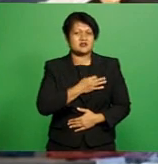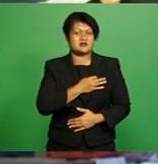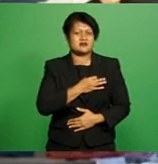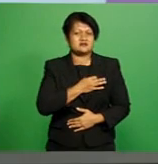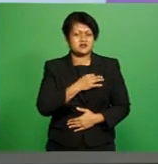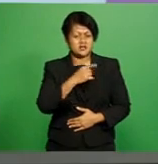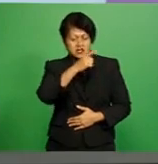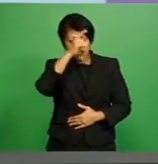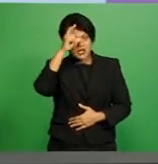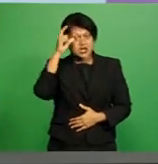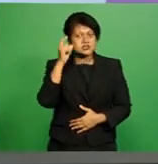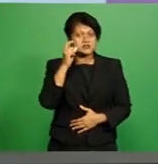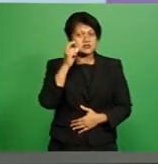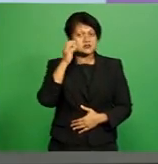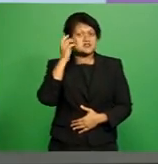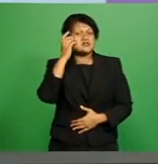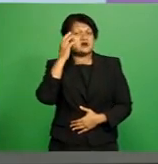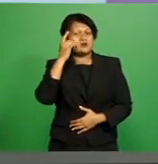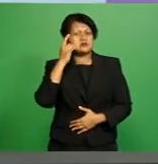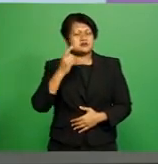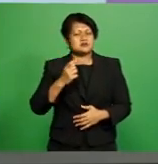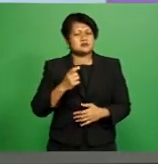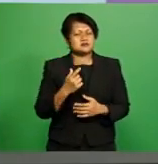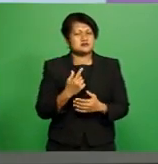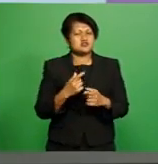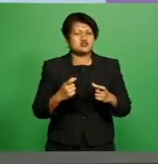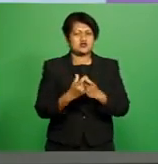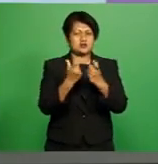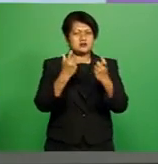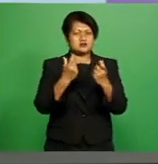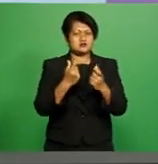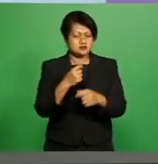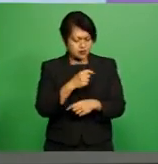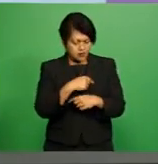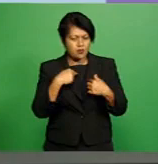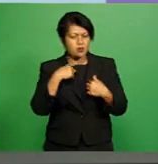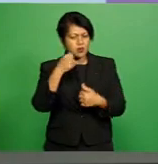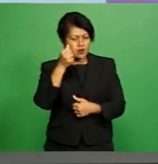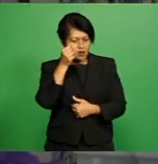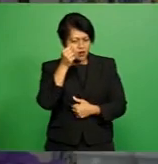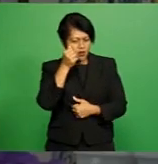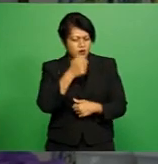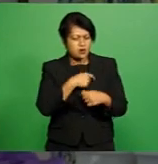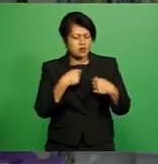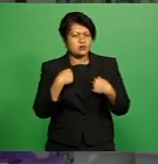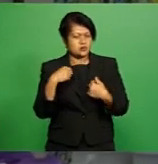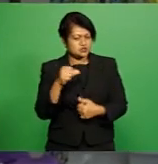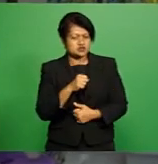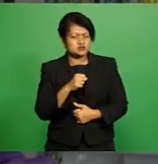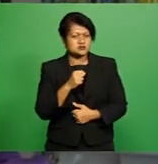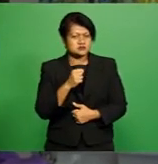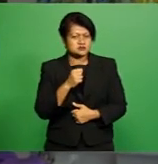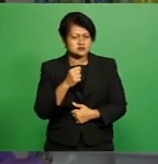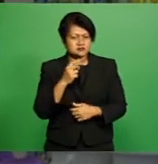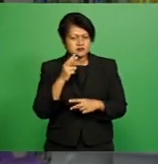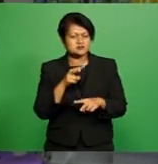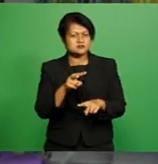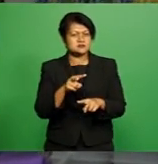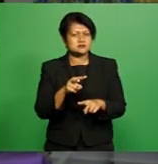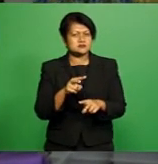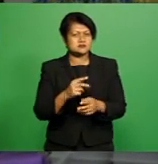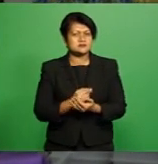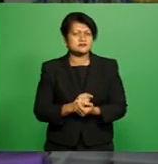affected, so we know that this is one of the aspects or area that we need to see. Dr. Wundiniambola